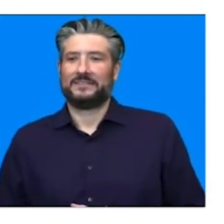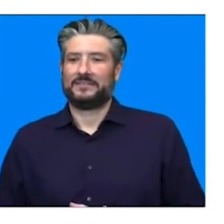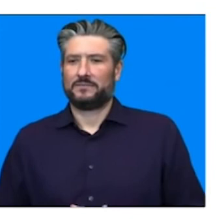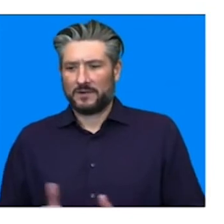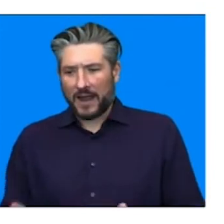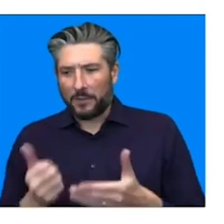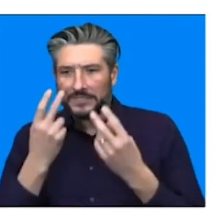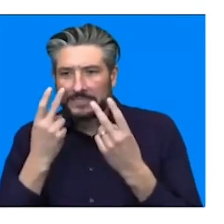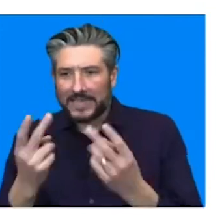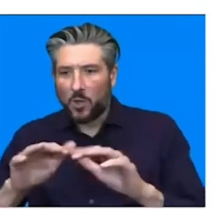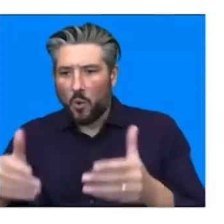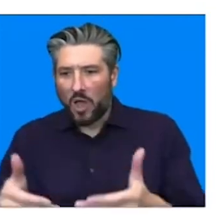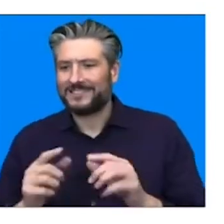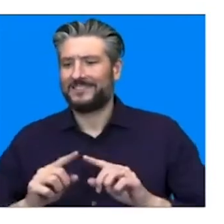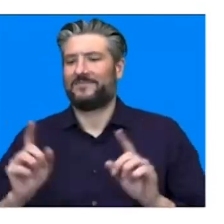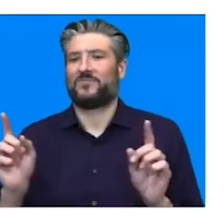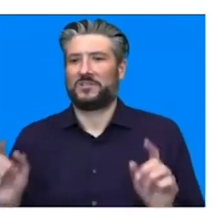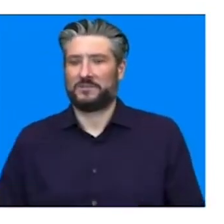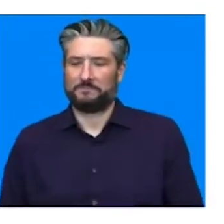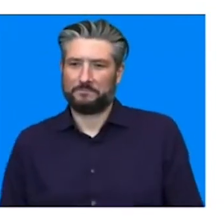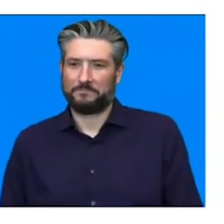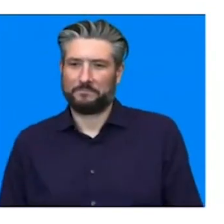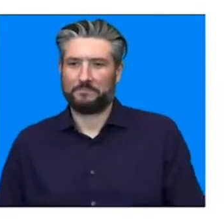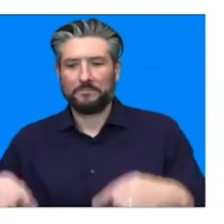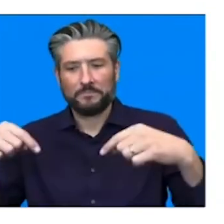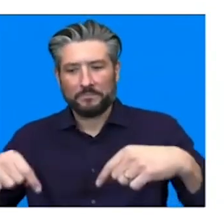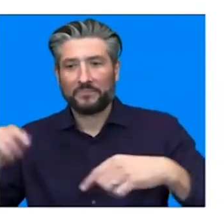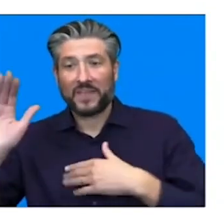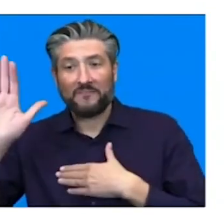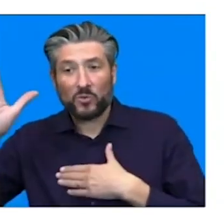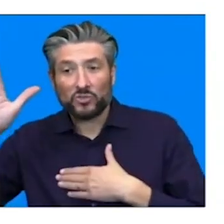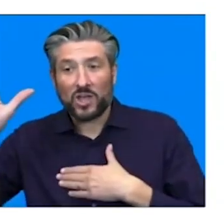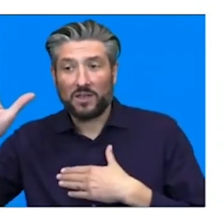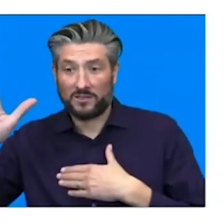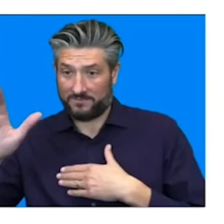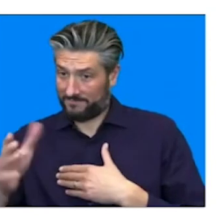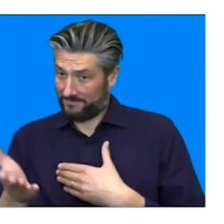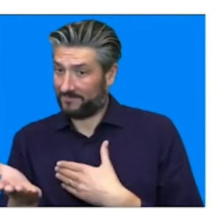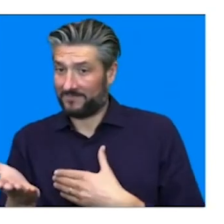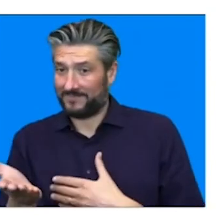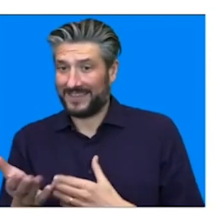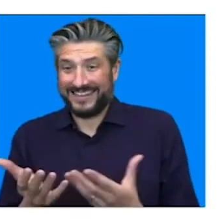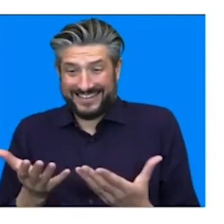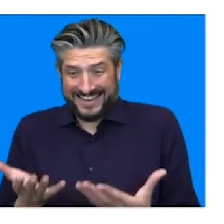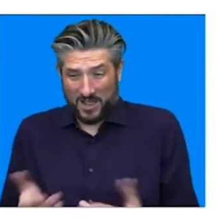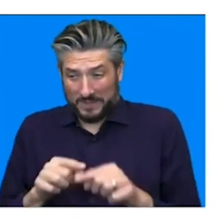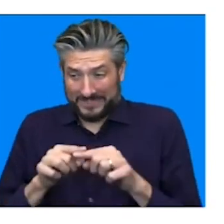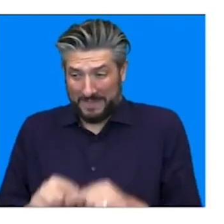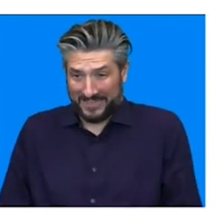differently. The future of humanity now depends on us.